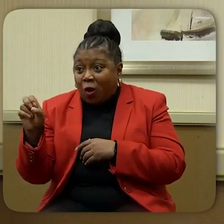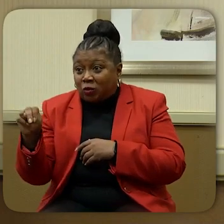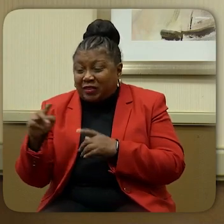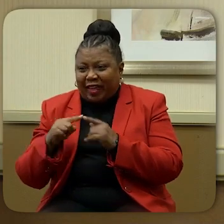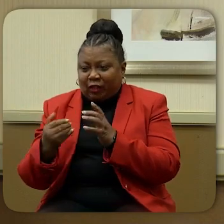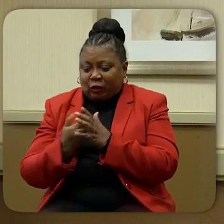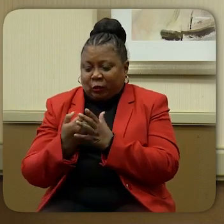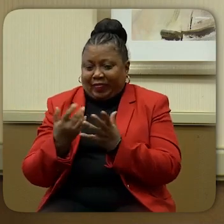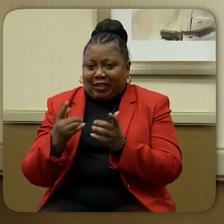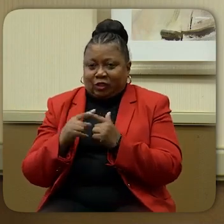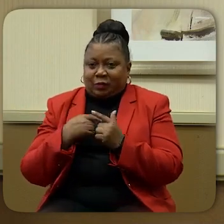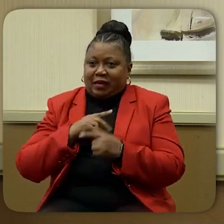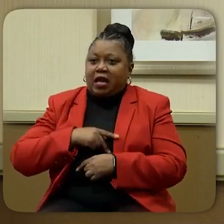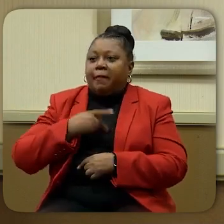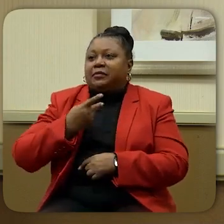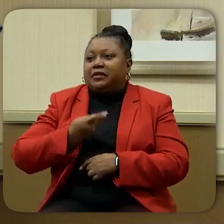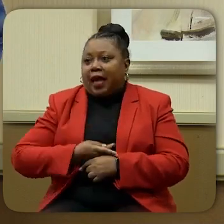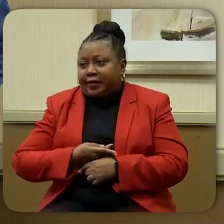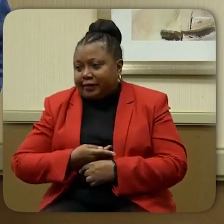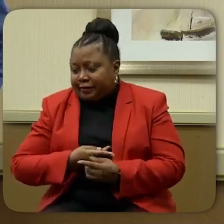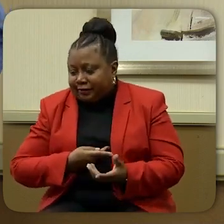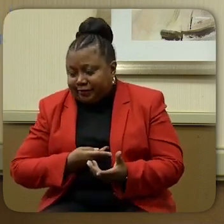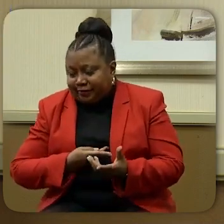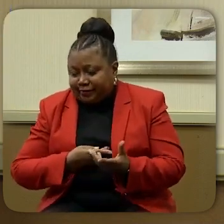the newest thing to be upset about.